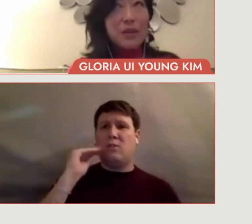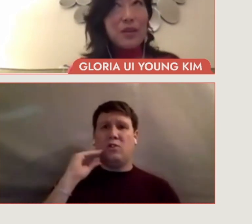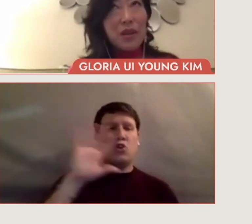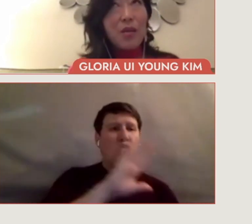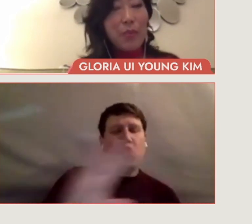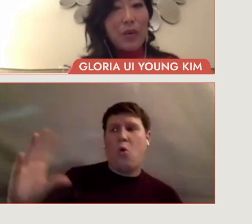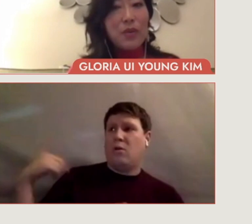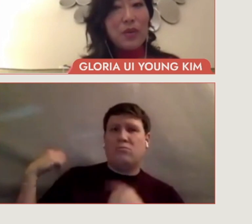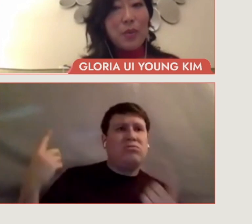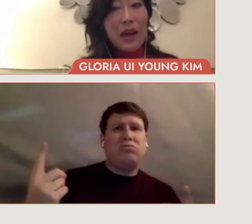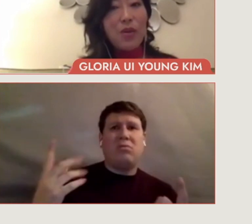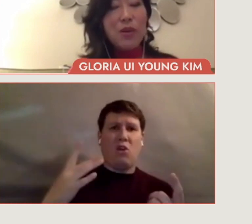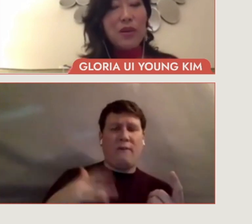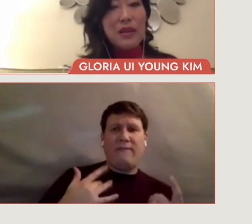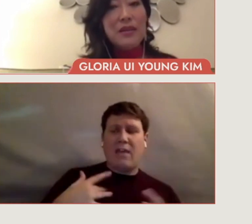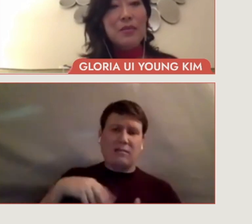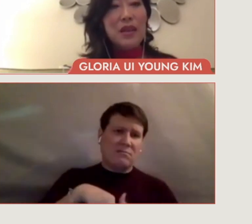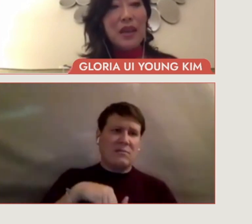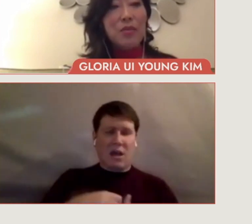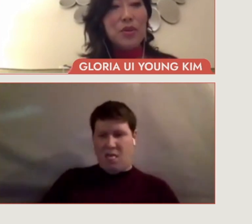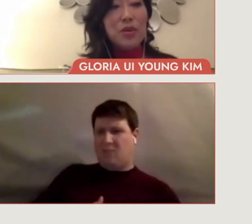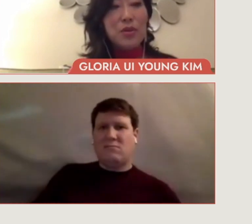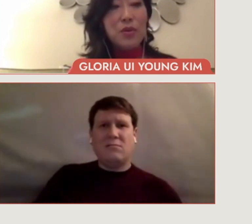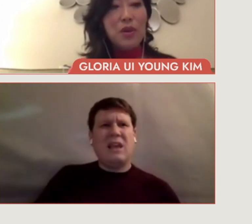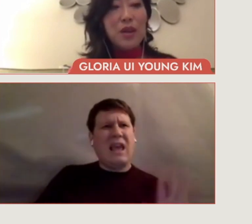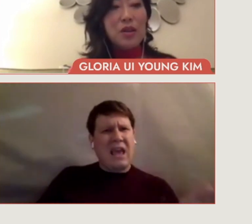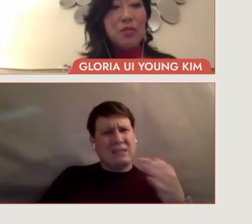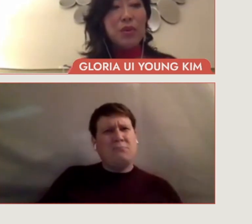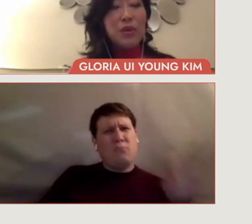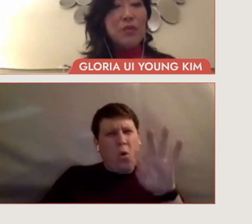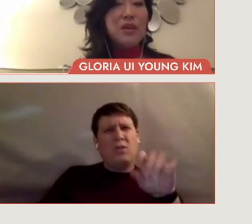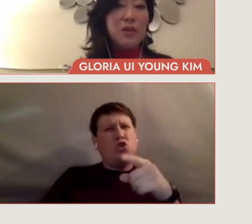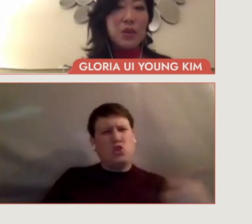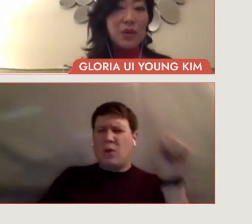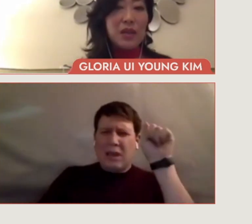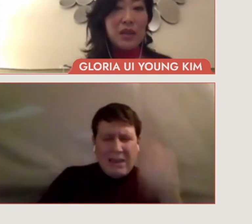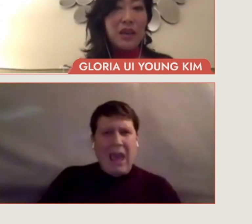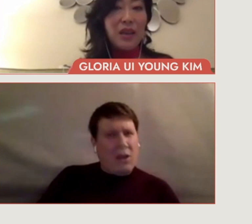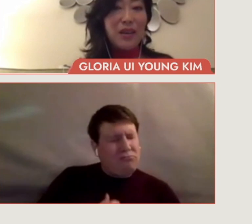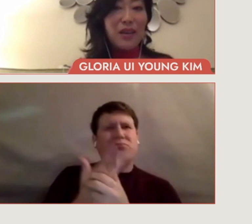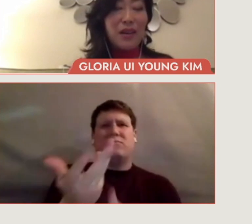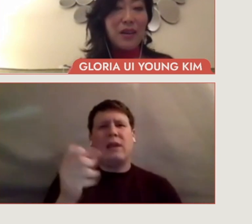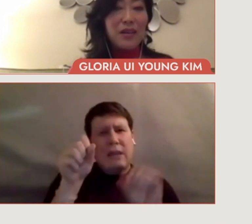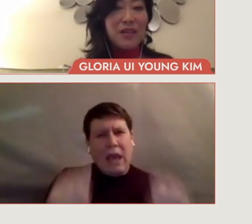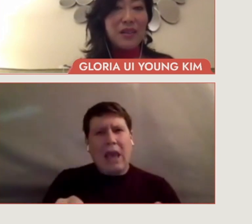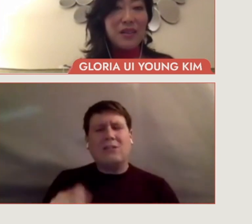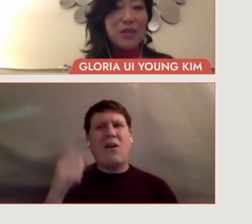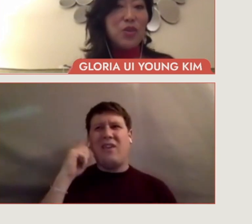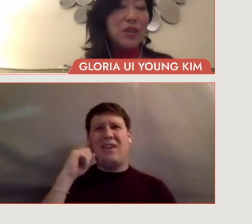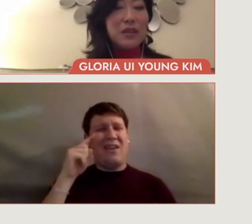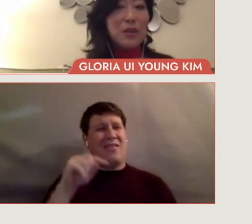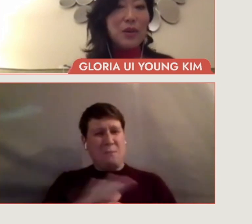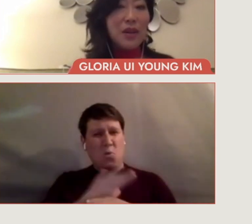because there's a power in being able to put something on screen and